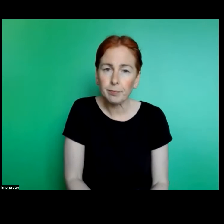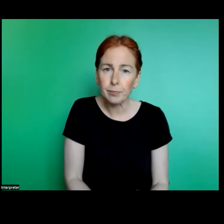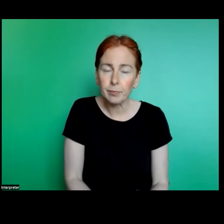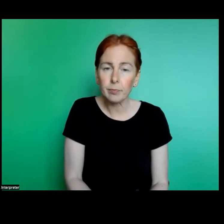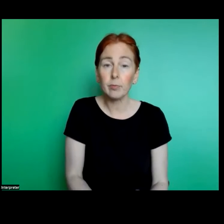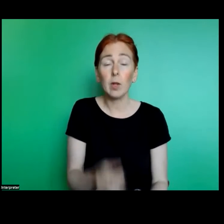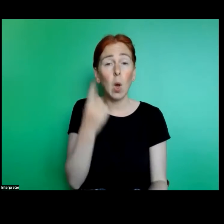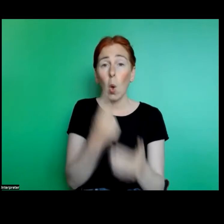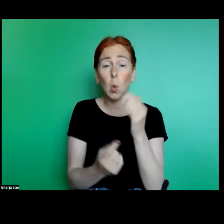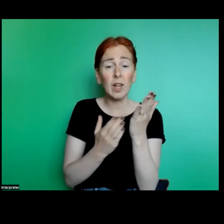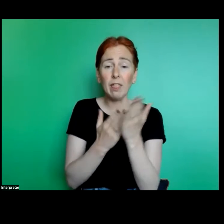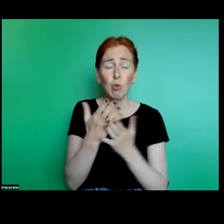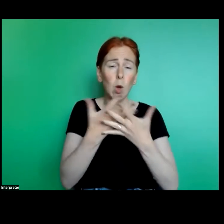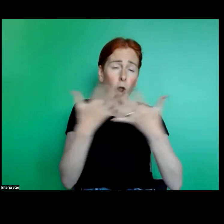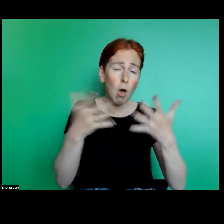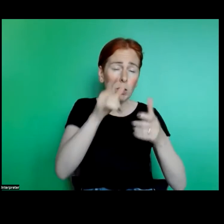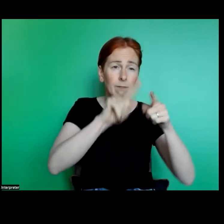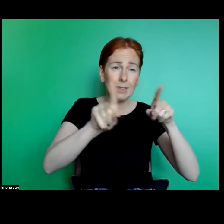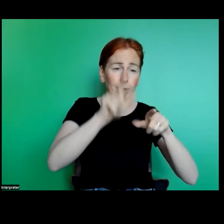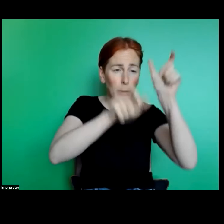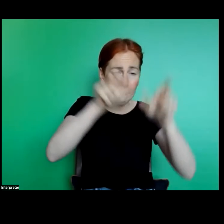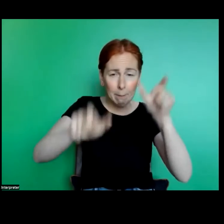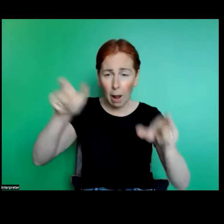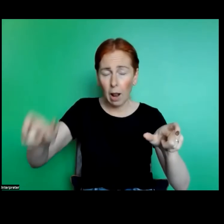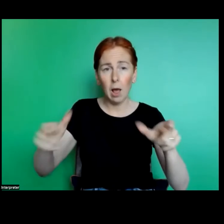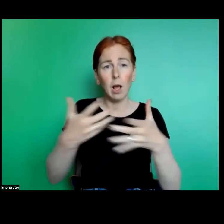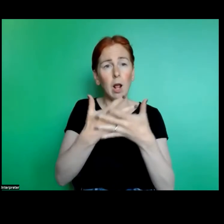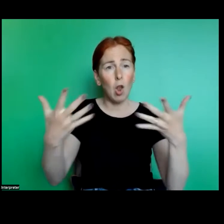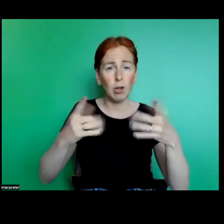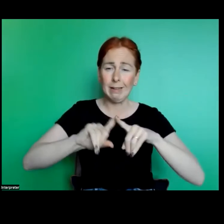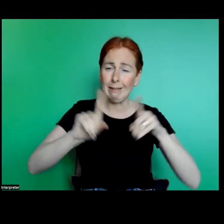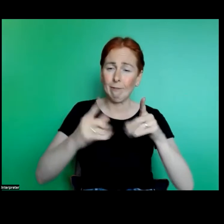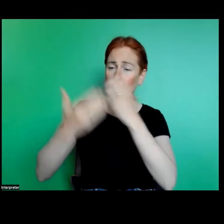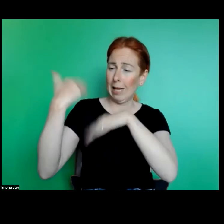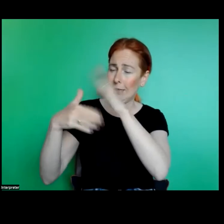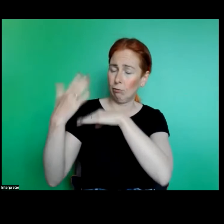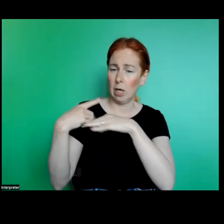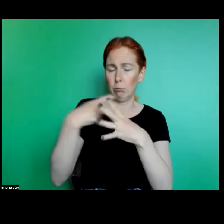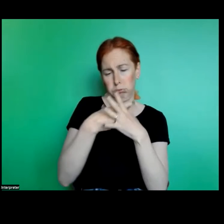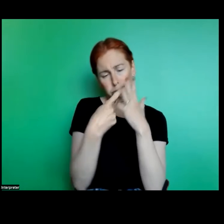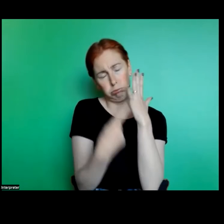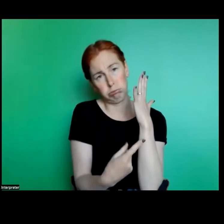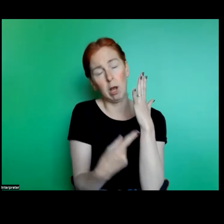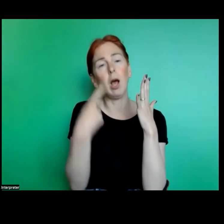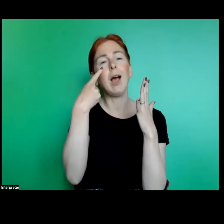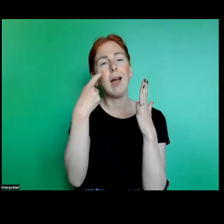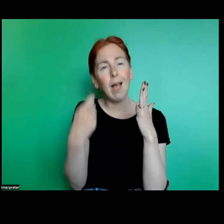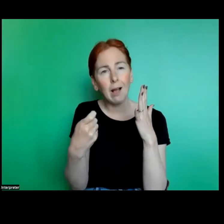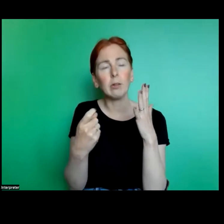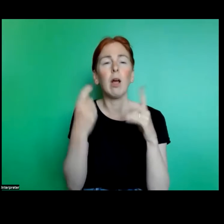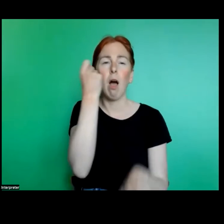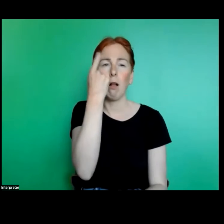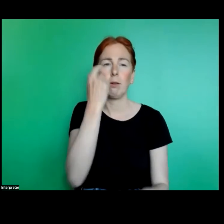in detail and start to give a prognosis, for example, to someone who's just been diagnosed, and give them a